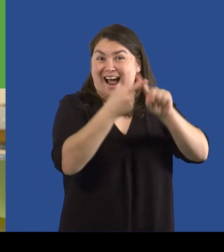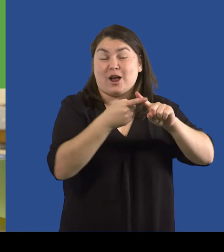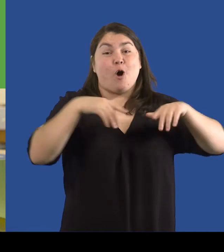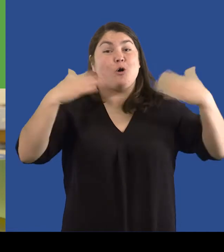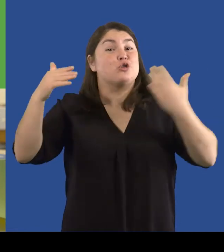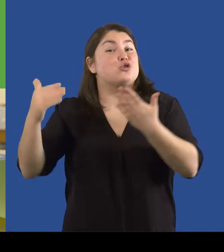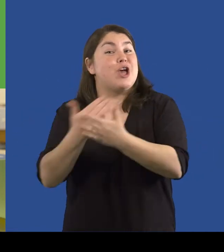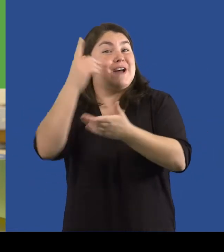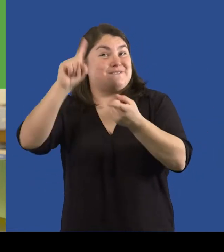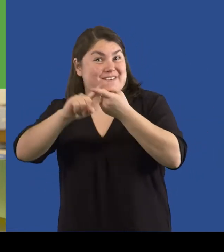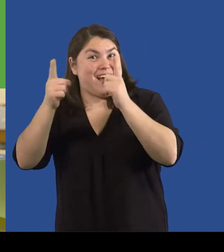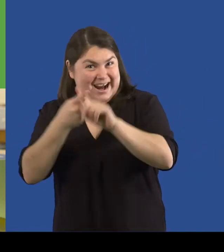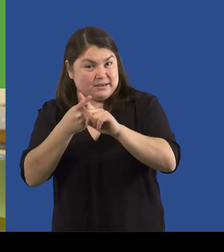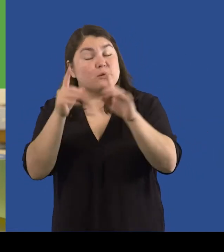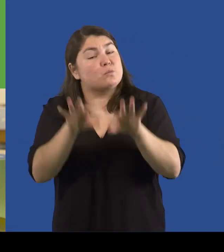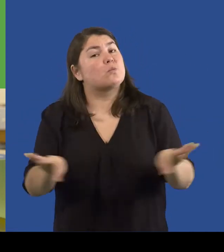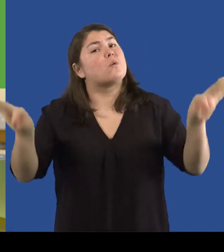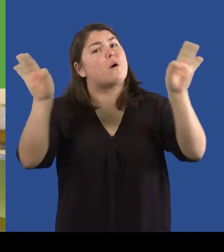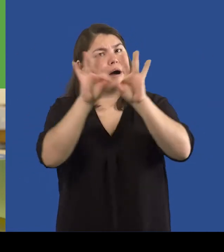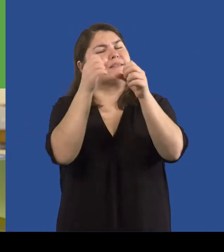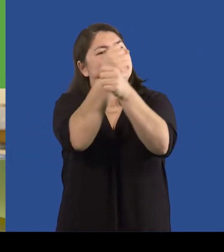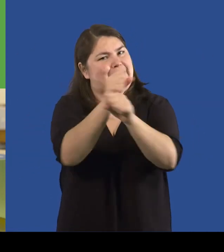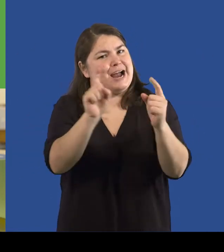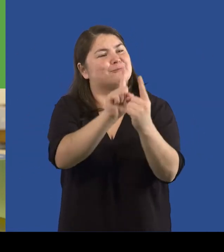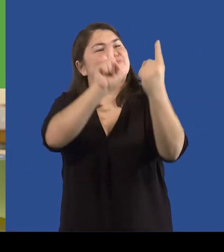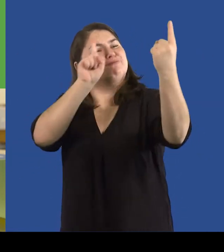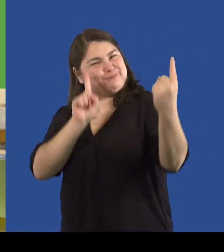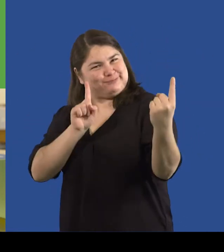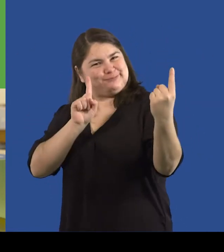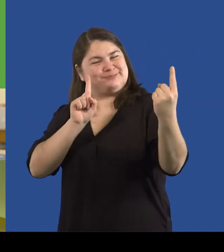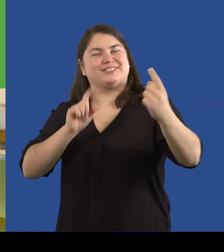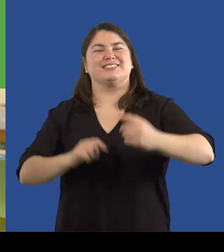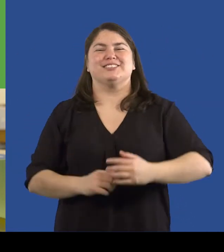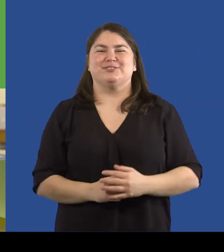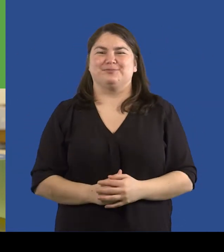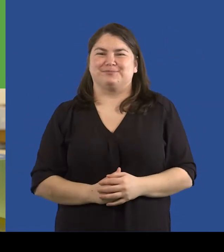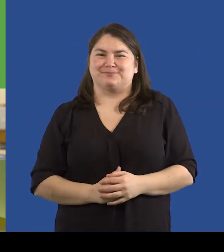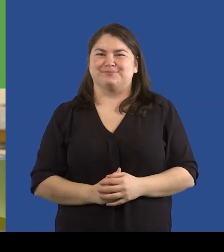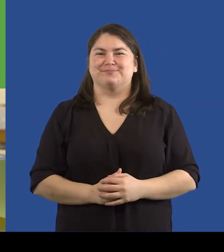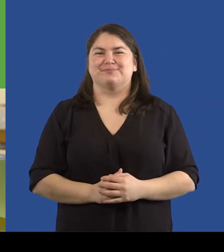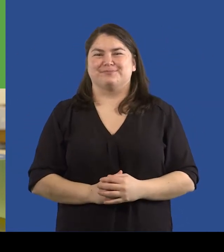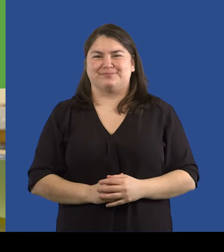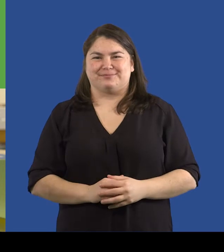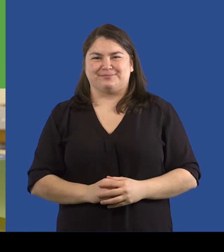I can meet a friend or make a new one while keeping a safe distance.